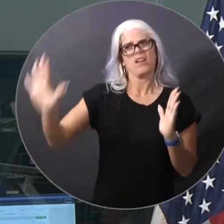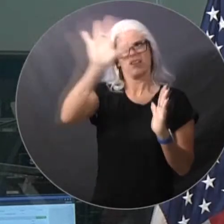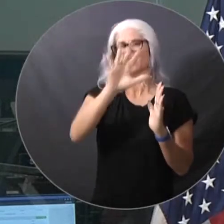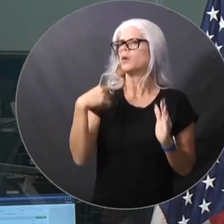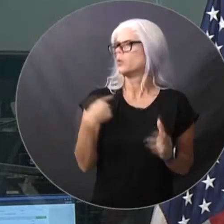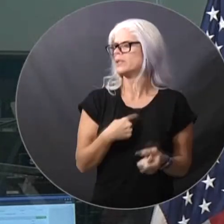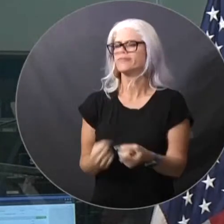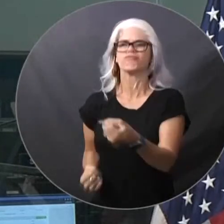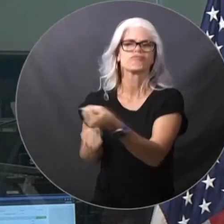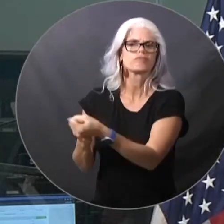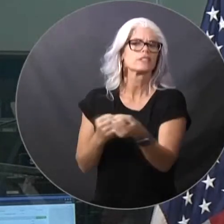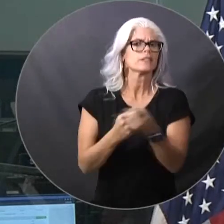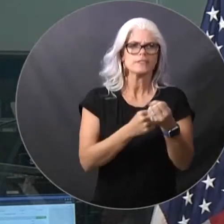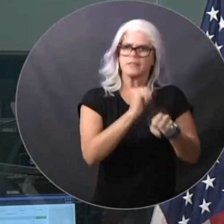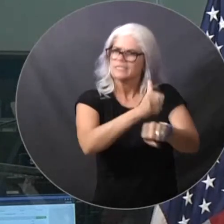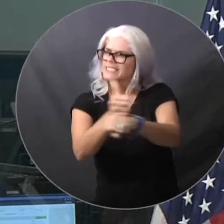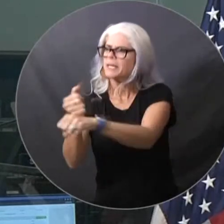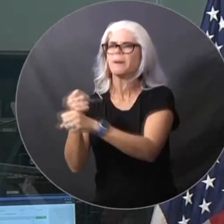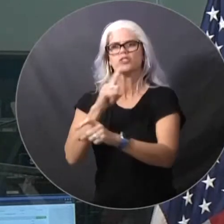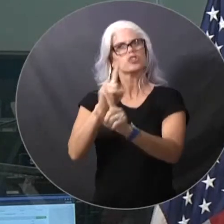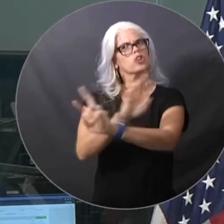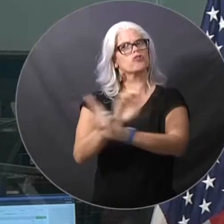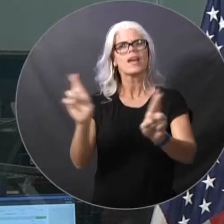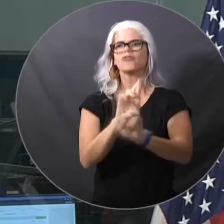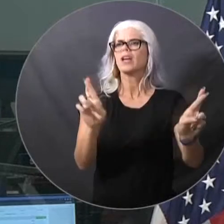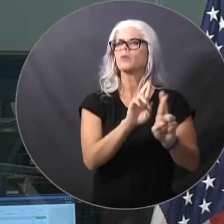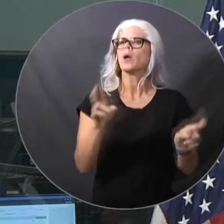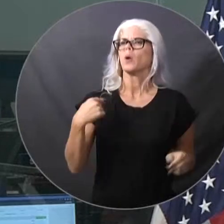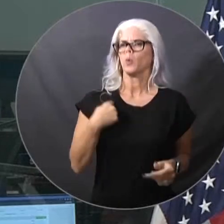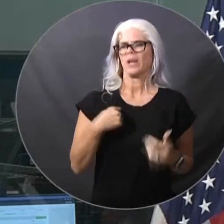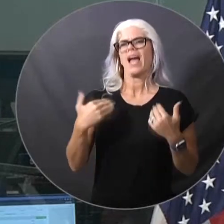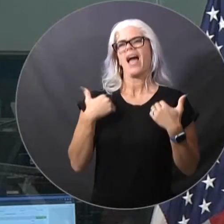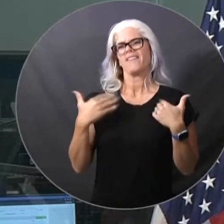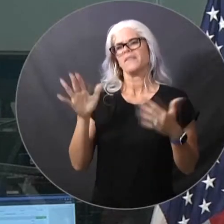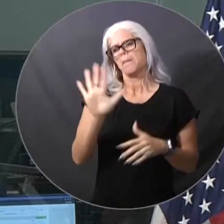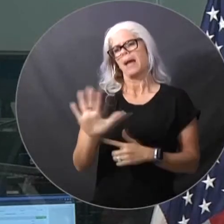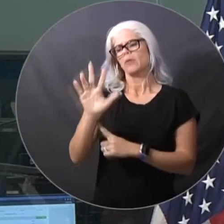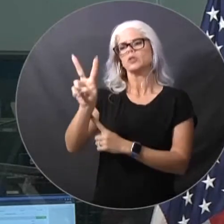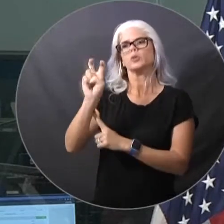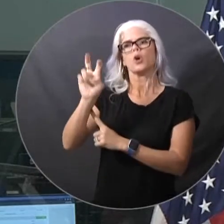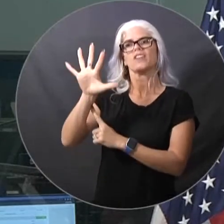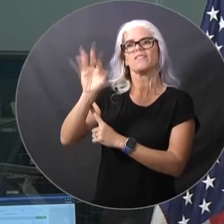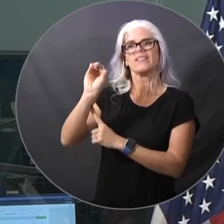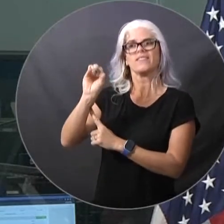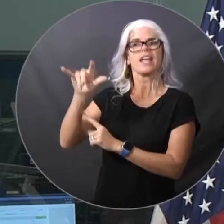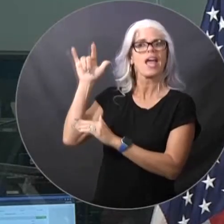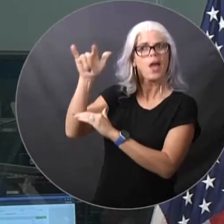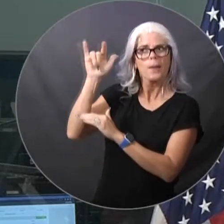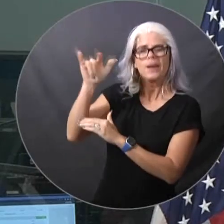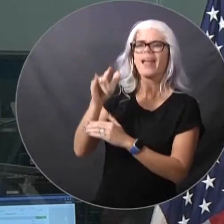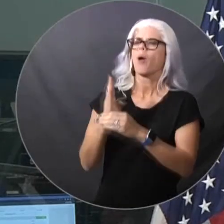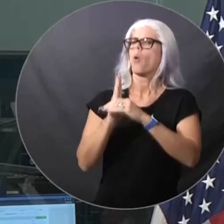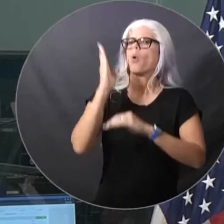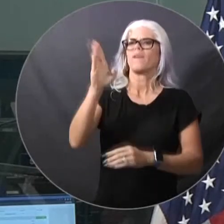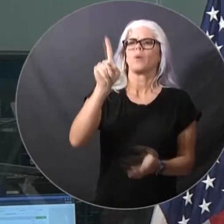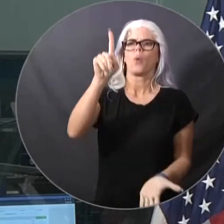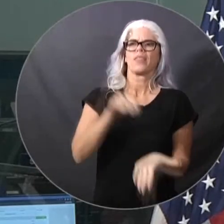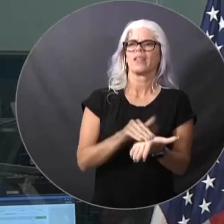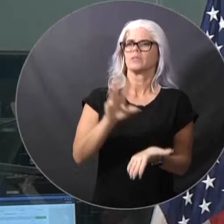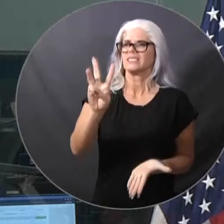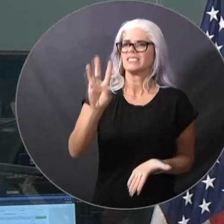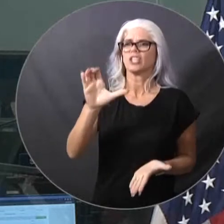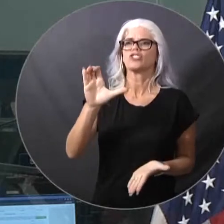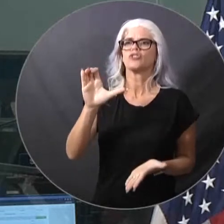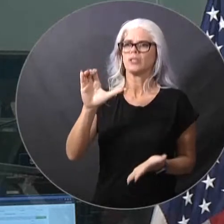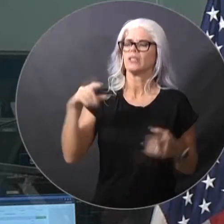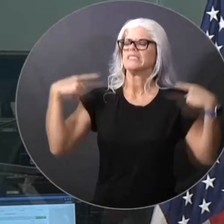go. We have almost 250 aircraft, more than 1,600 high water vehicles, and more than 300 boats